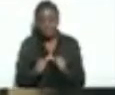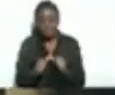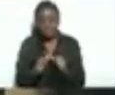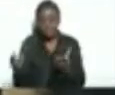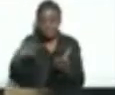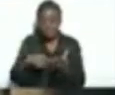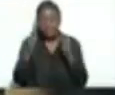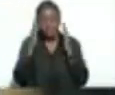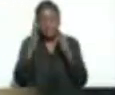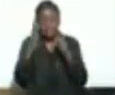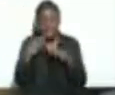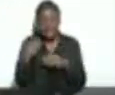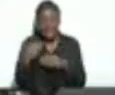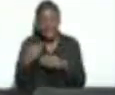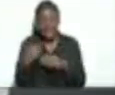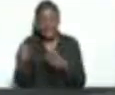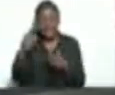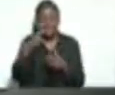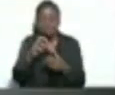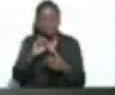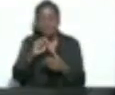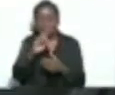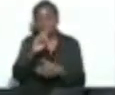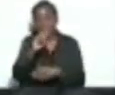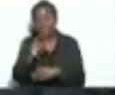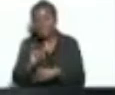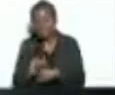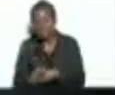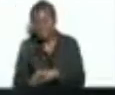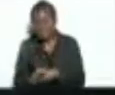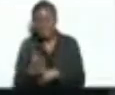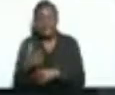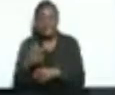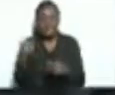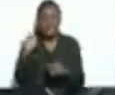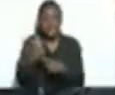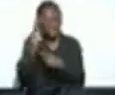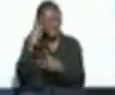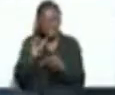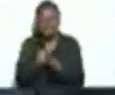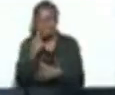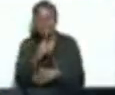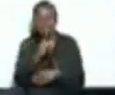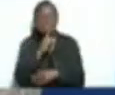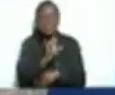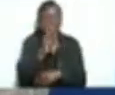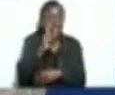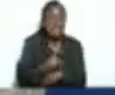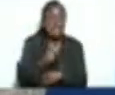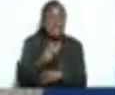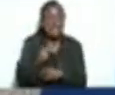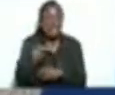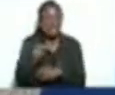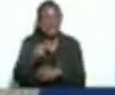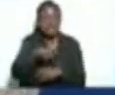refocusing and resonating impact for those truly in need. That's the effort behind the Progressive Liberal Party's National Men's